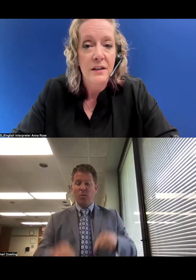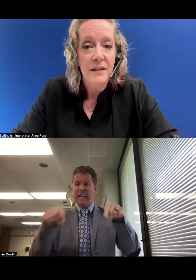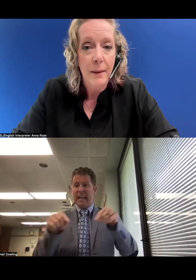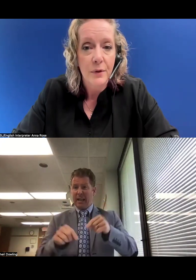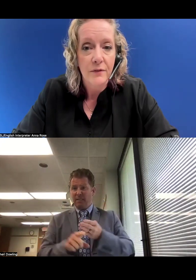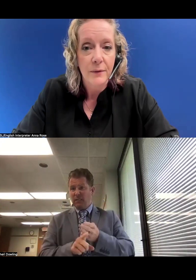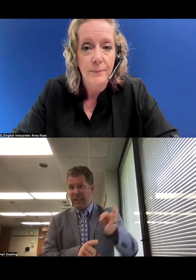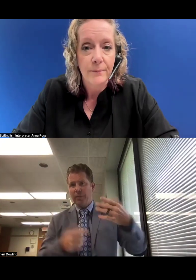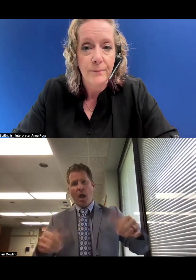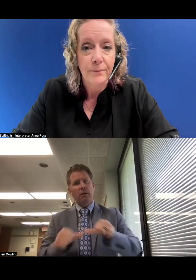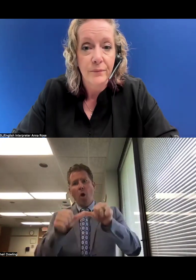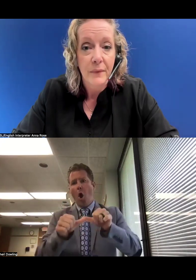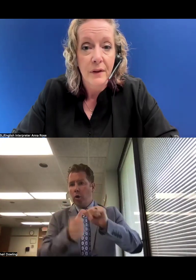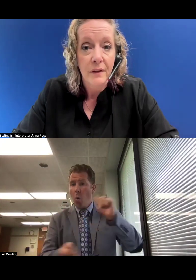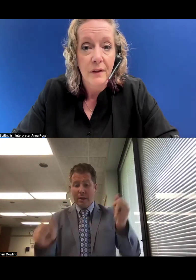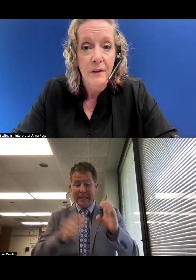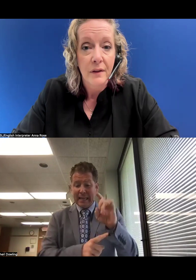need to be adaptive.